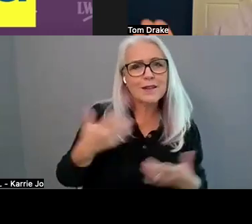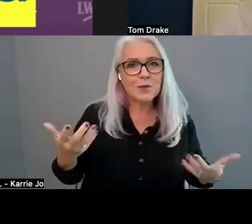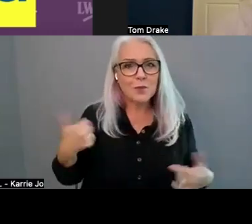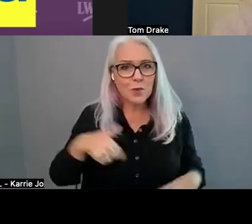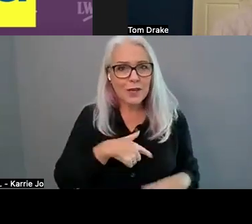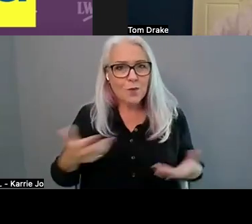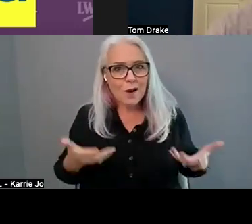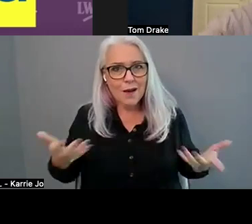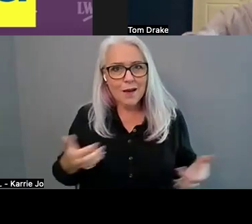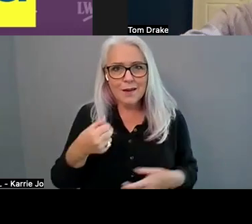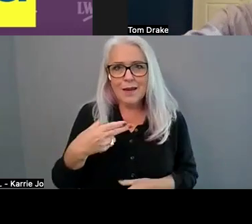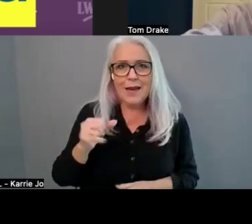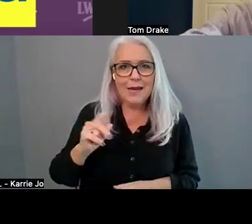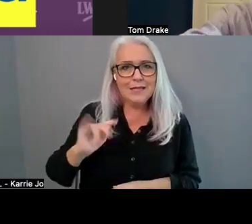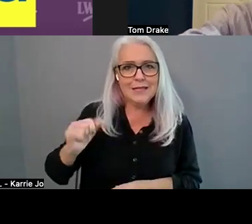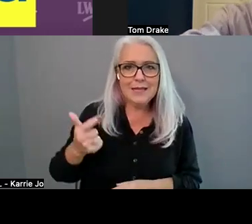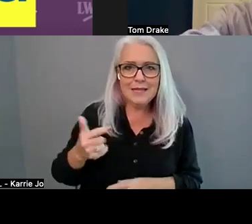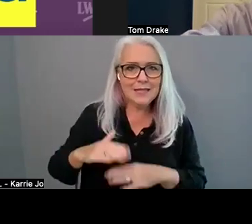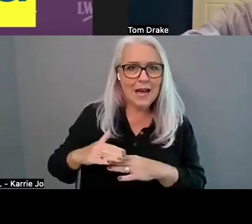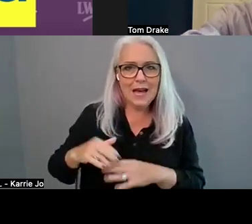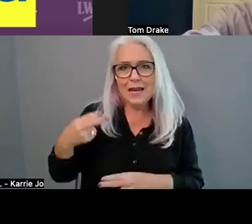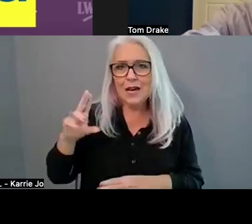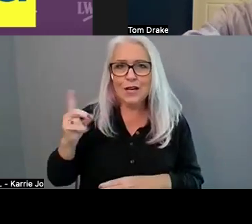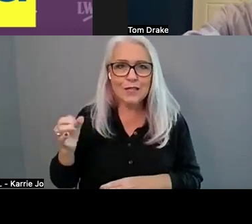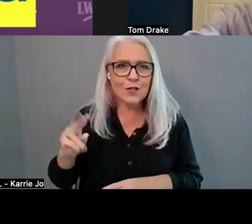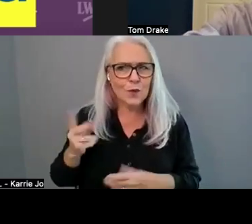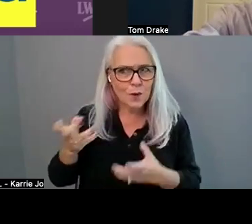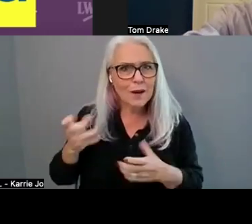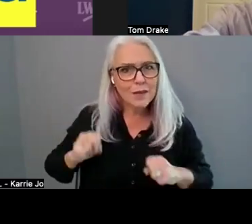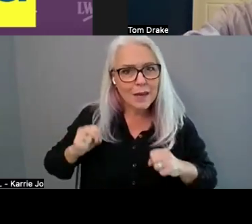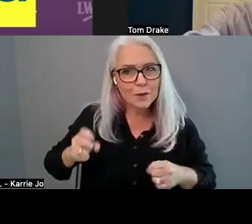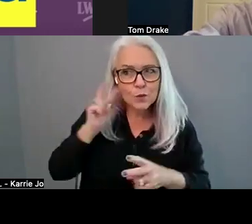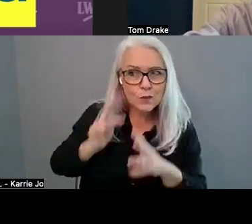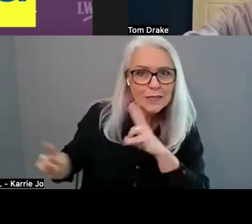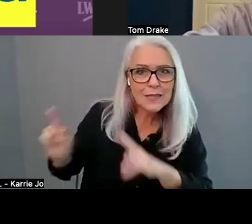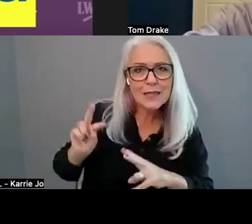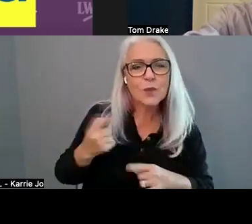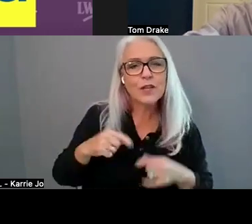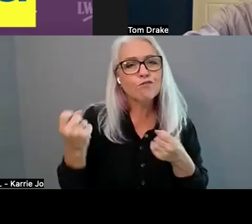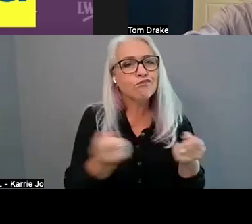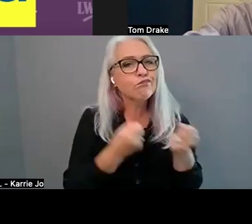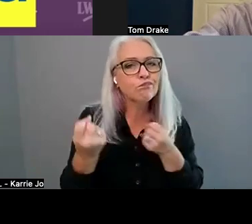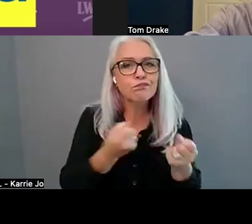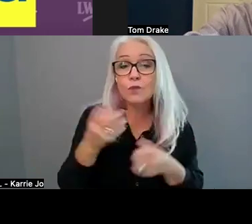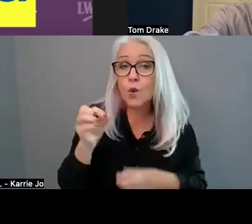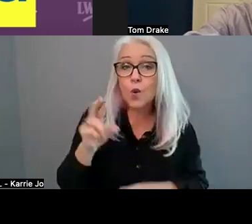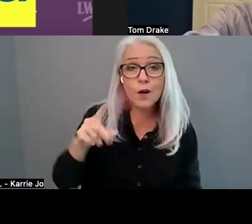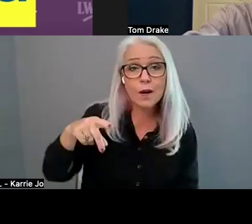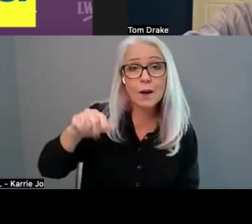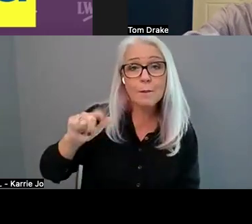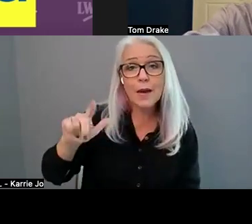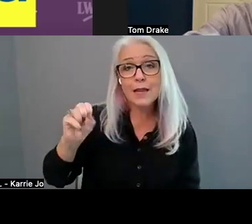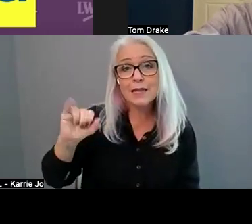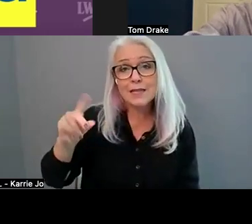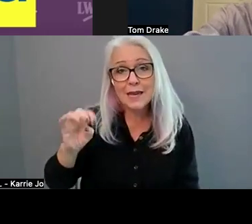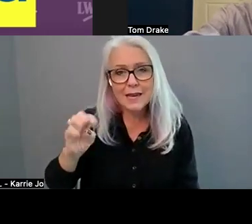take away the Hudson part when you can't really see the Hudson anymore when you're driving around this village, or even the Palisades. I think it's paramount. It's